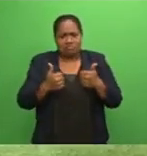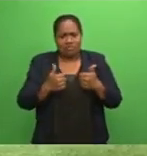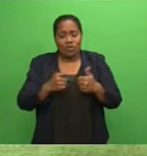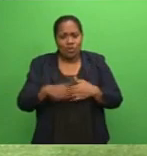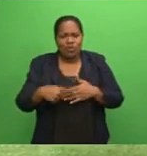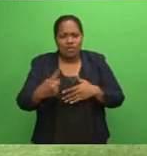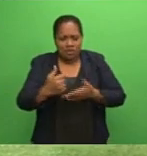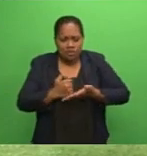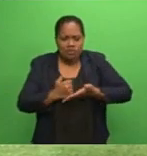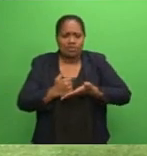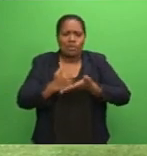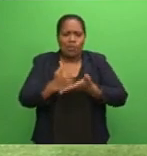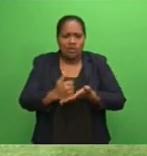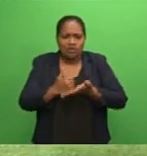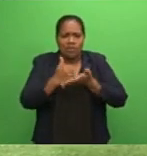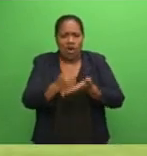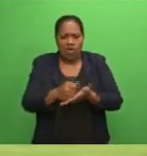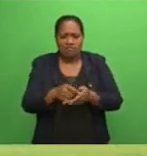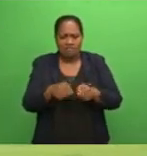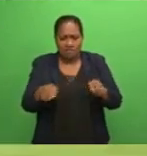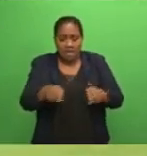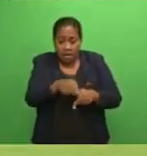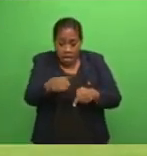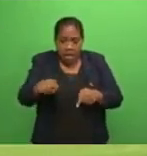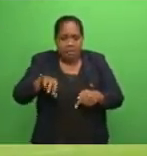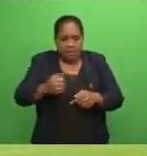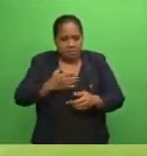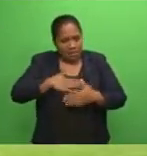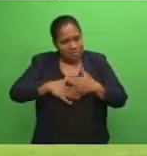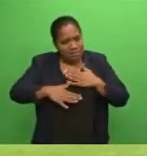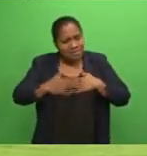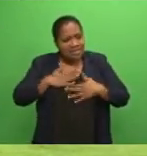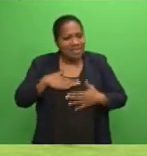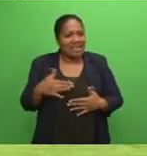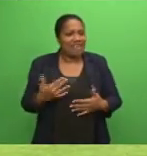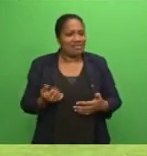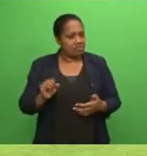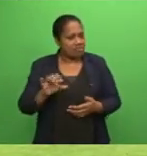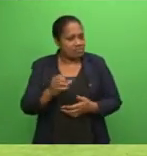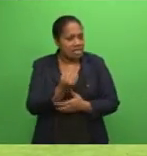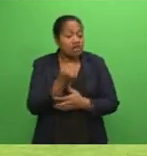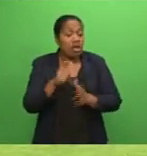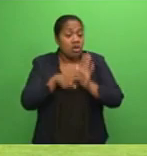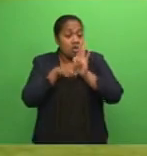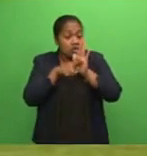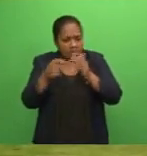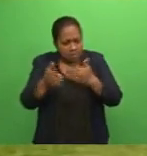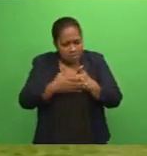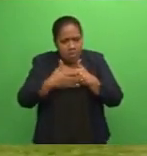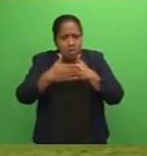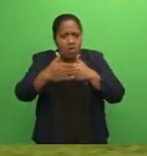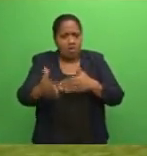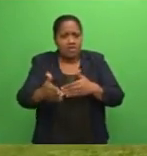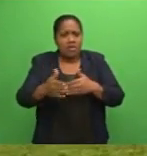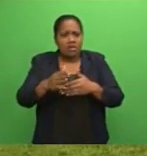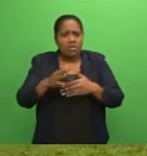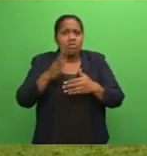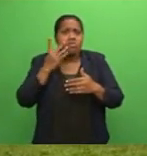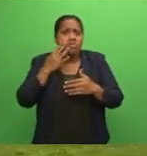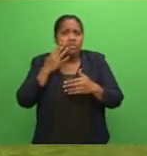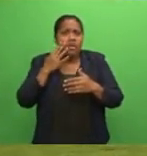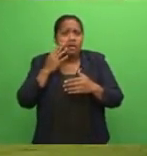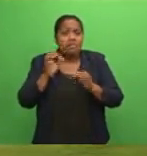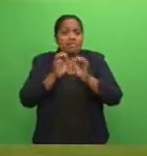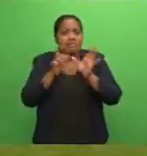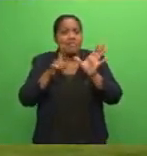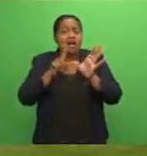supporting. They must have patience. Lautaka will open its VPL campaign against Bar next Wednesday,